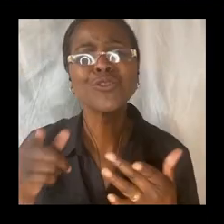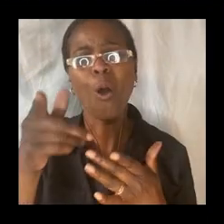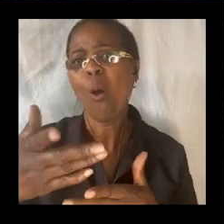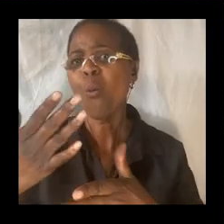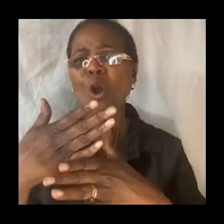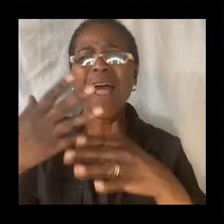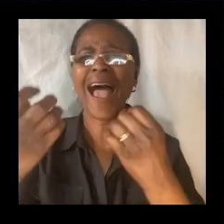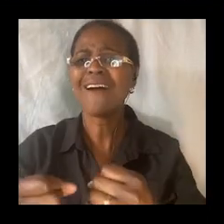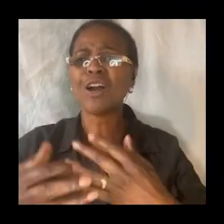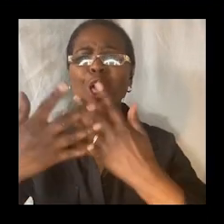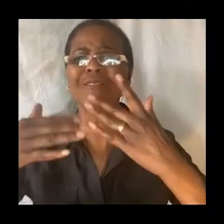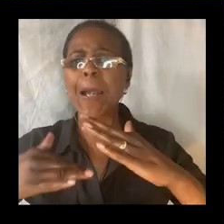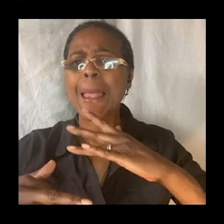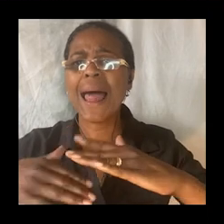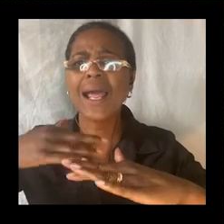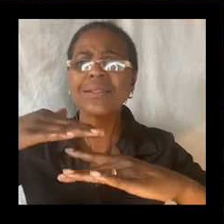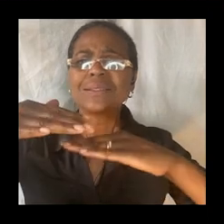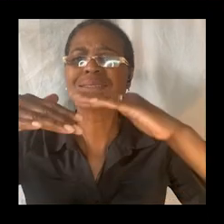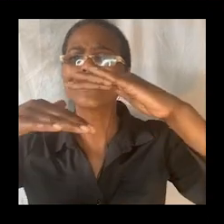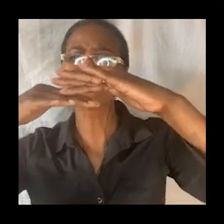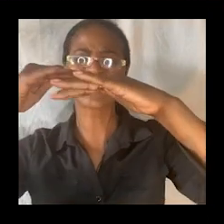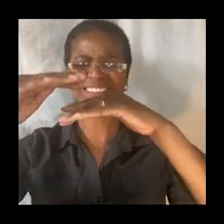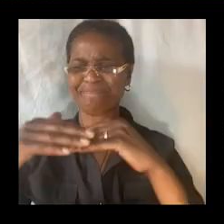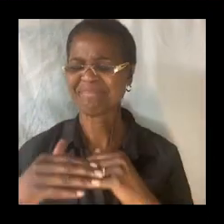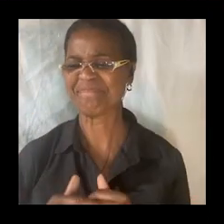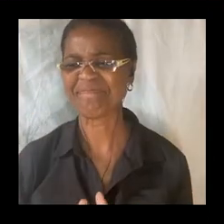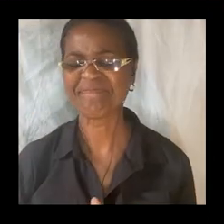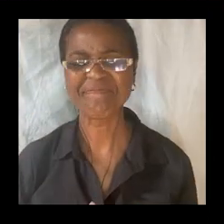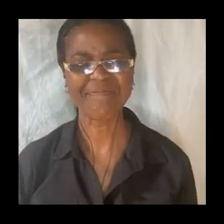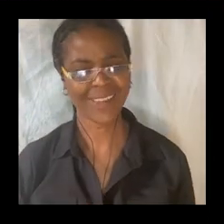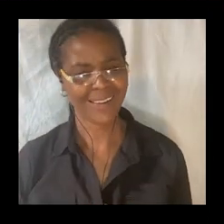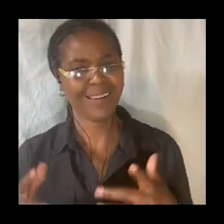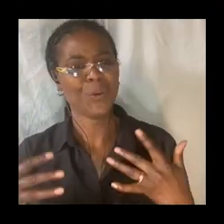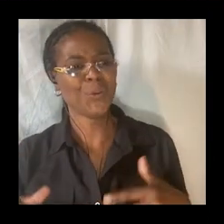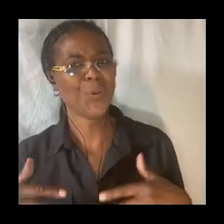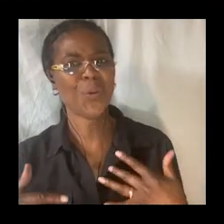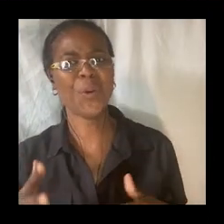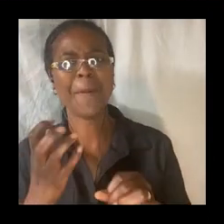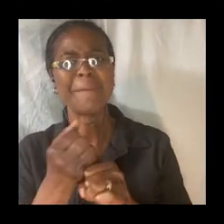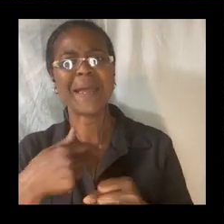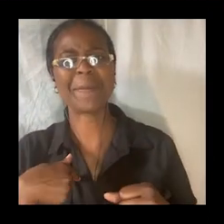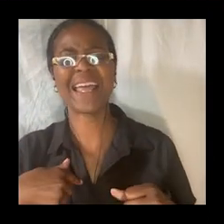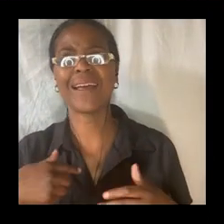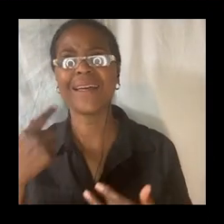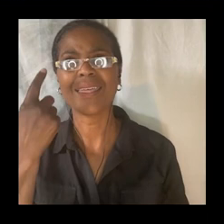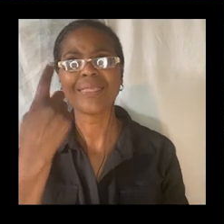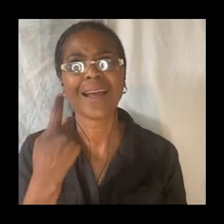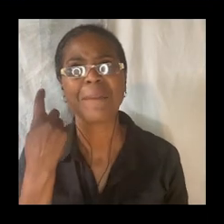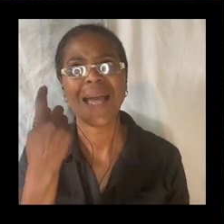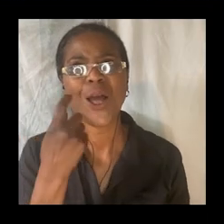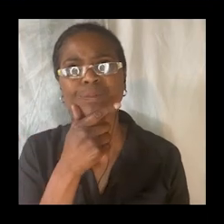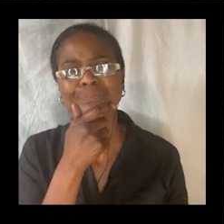well. Hence why they're these kind of layered up, very textured work. So you almost feel it as you look at them. Yeah, that actually